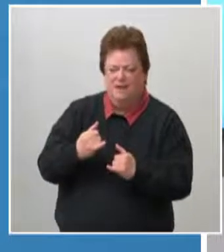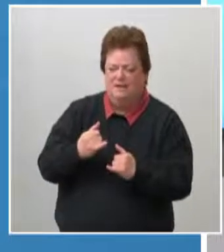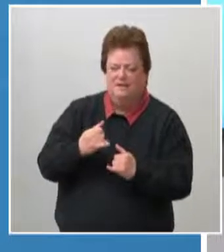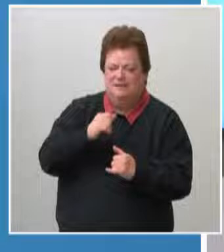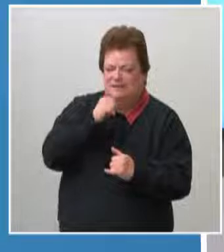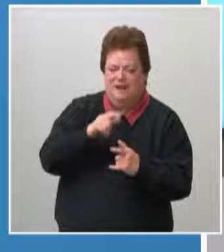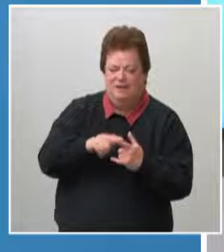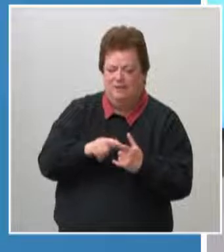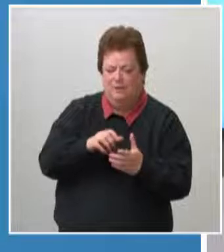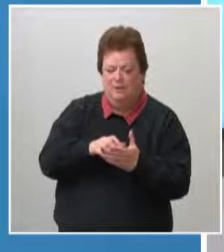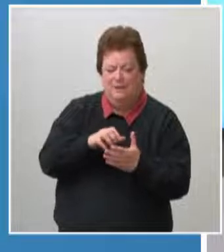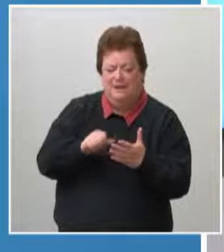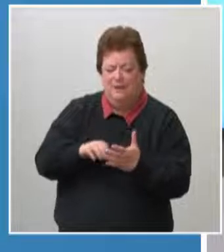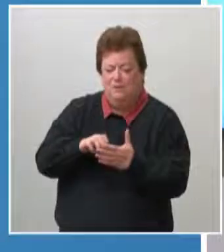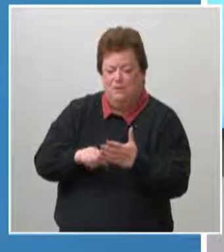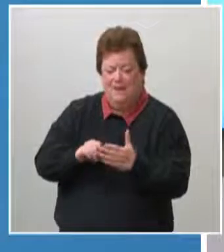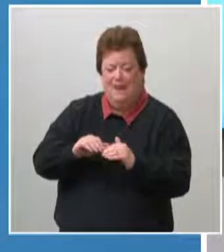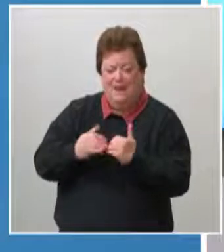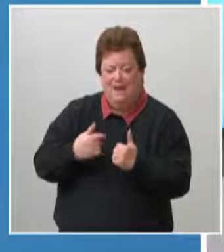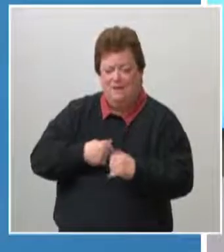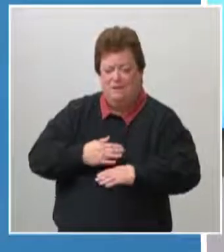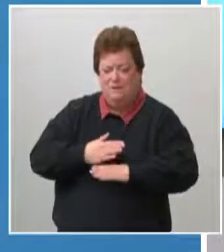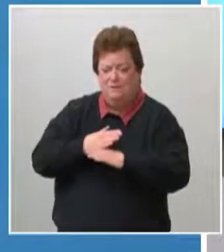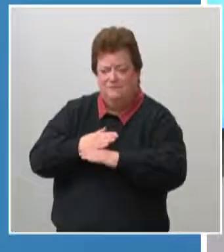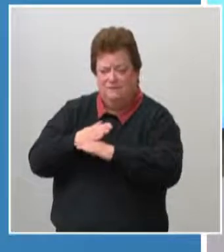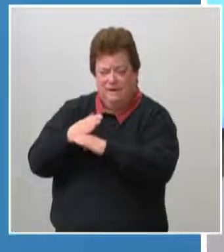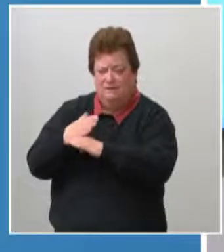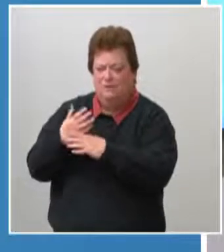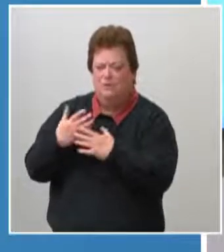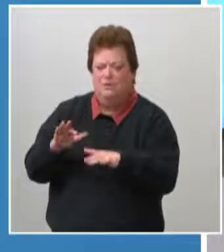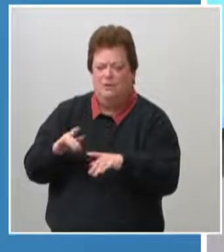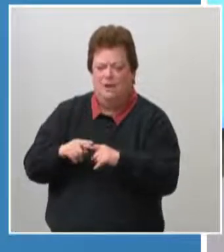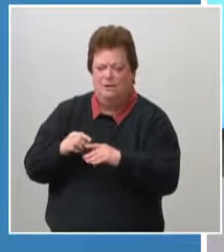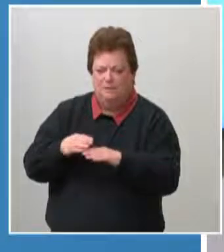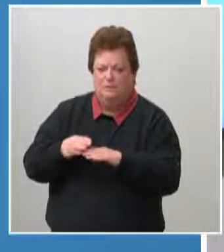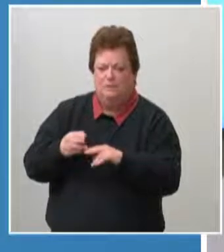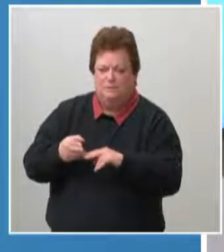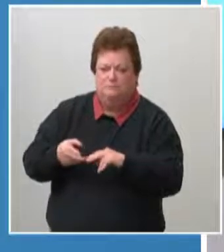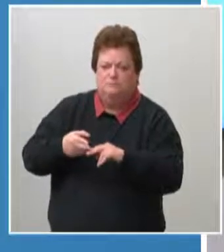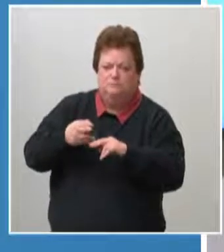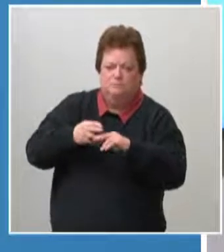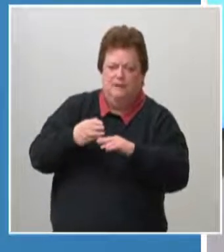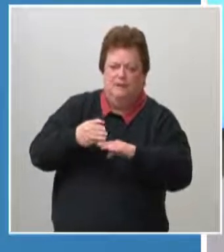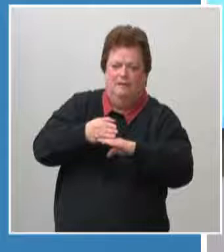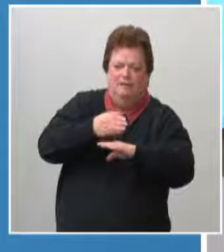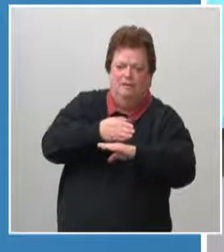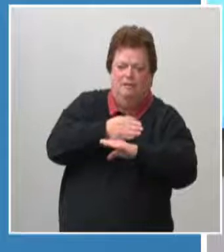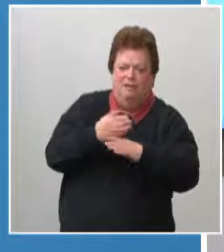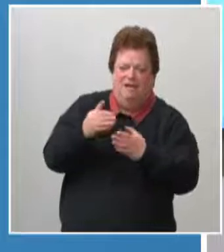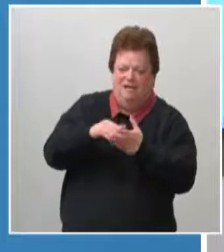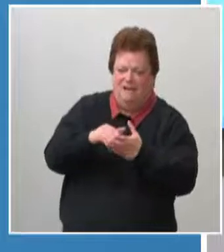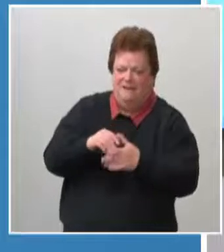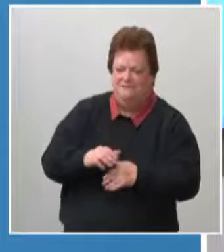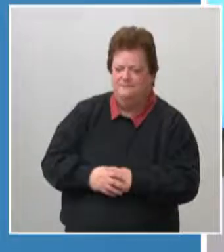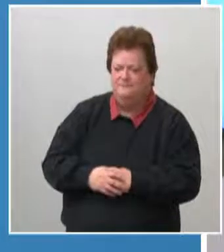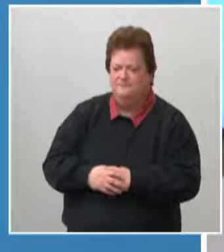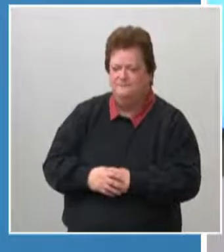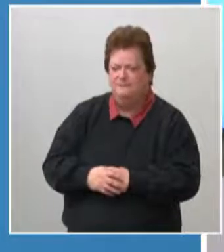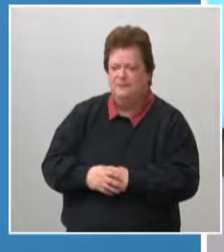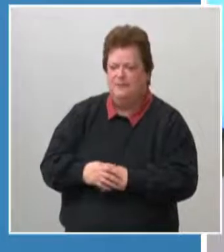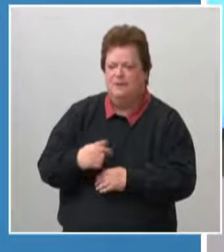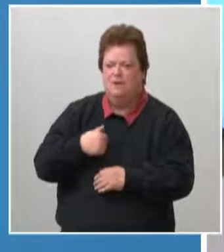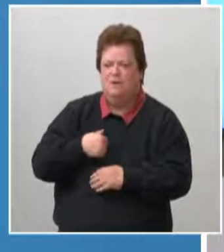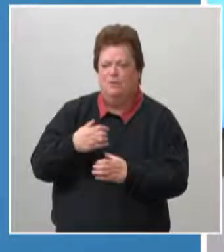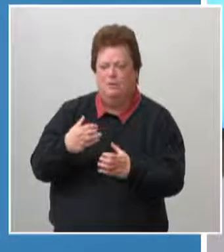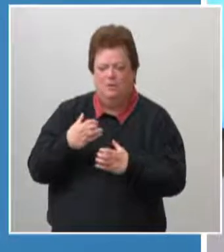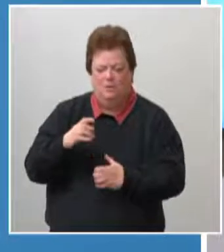too soon, only to lose the ground we've gained. Our goal is to have the directed health measure, not to have the directed